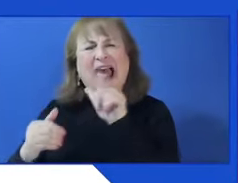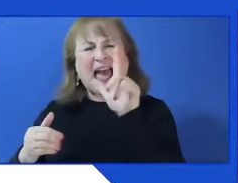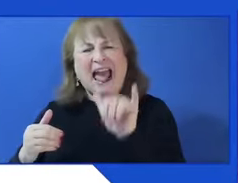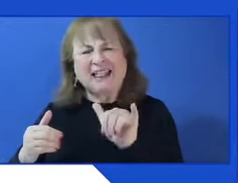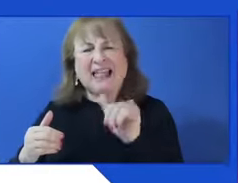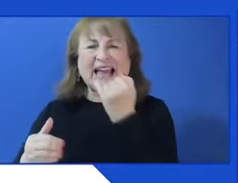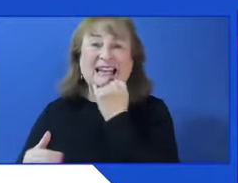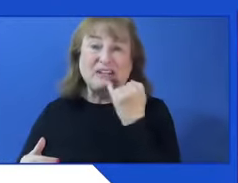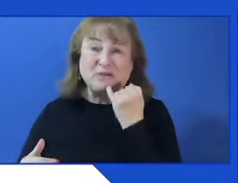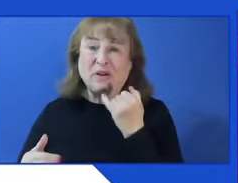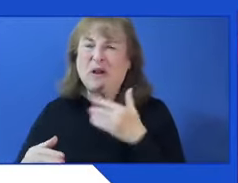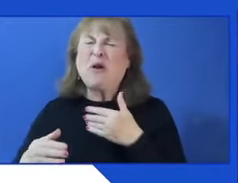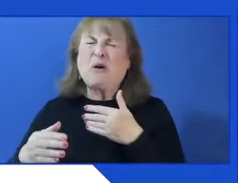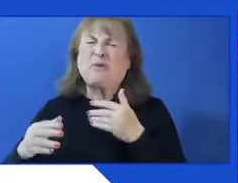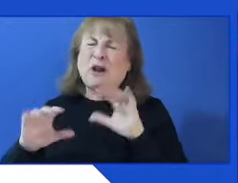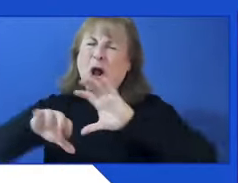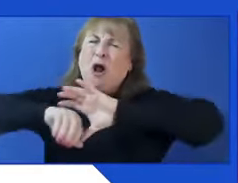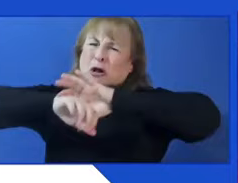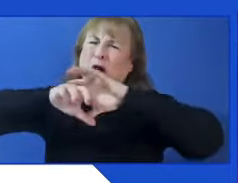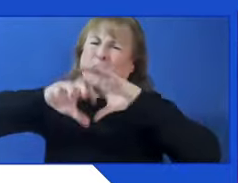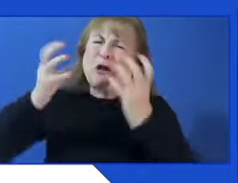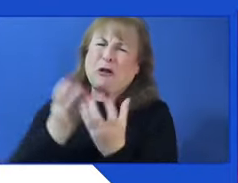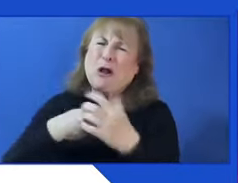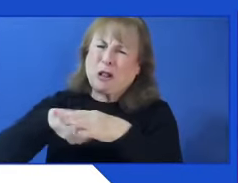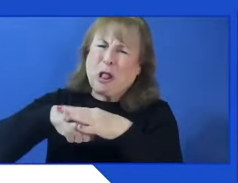They're neighbors in a global sense. That's right.